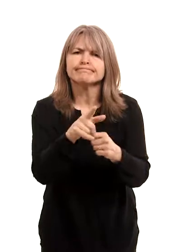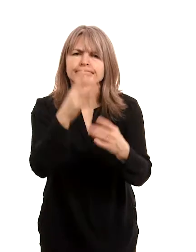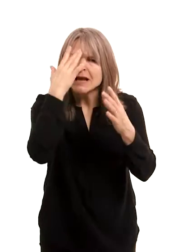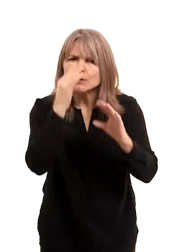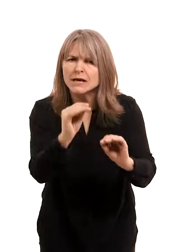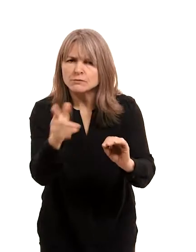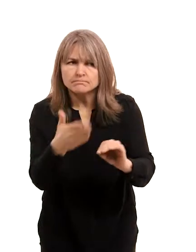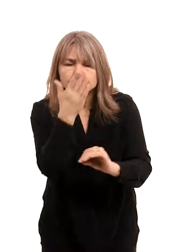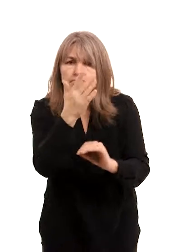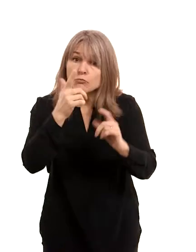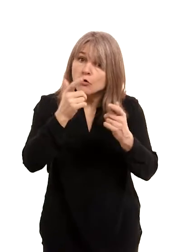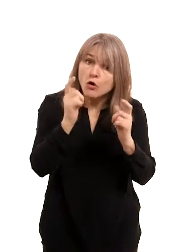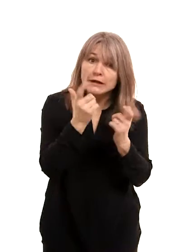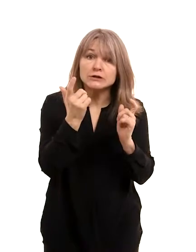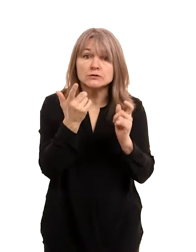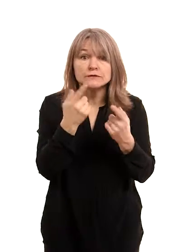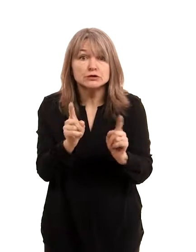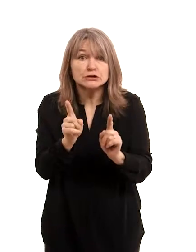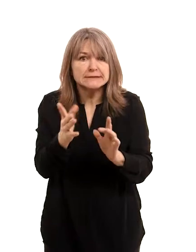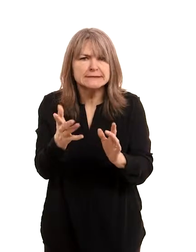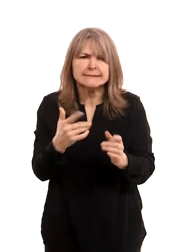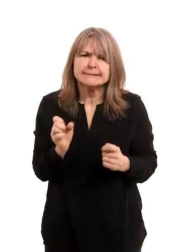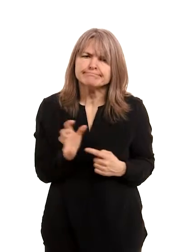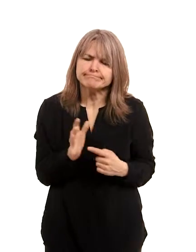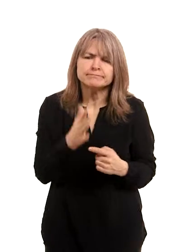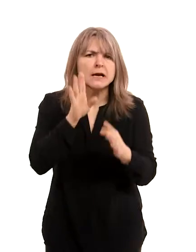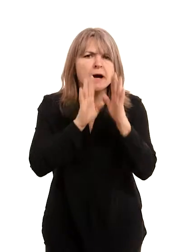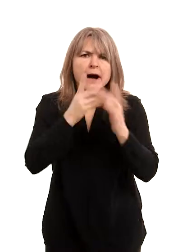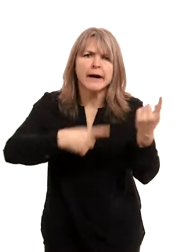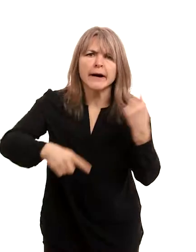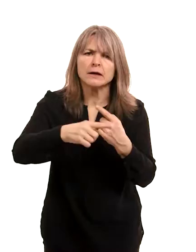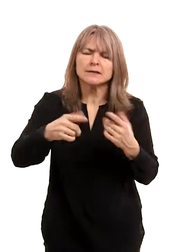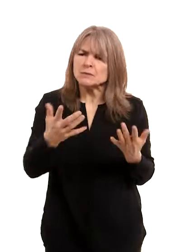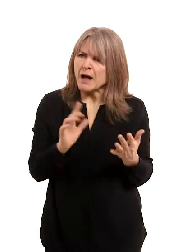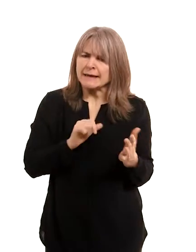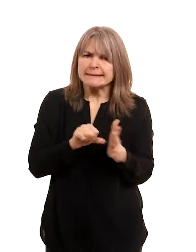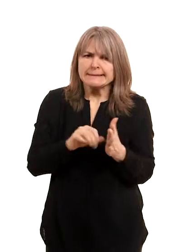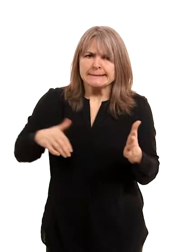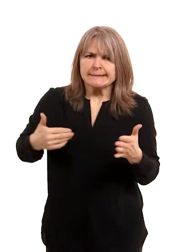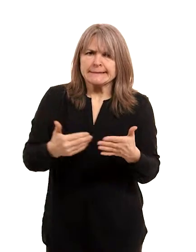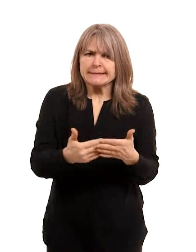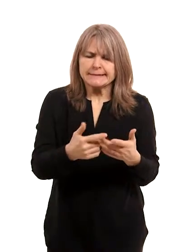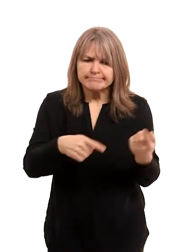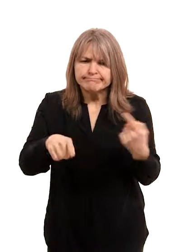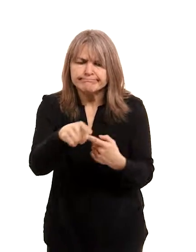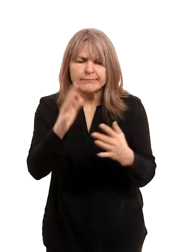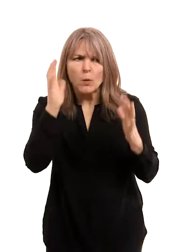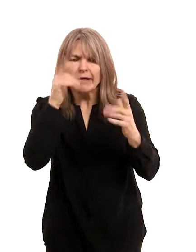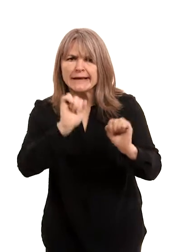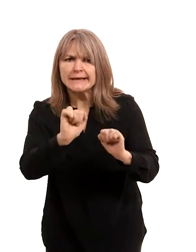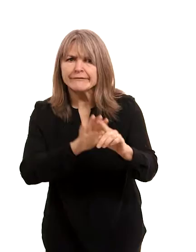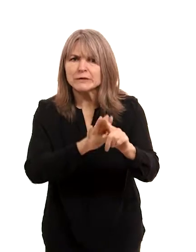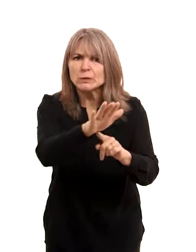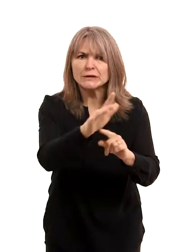definitely think for young people at the moment, it's quite a difficult time, and I'd say a lot of young people worrying